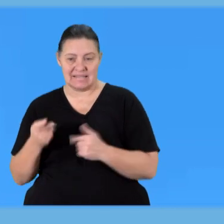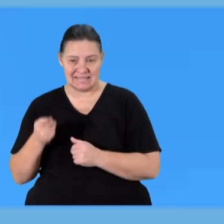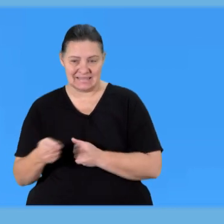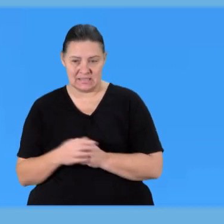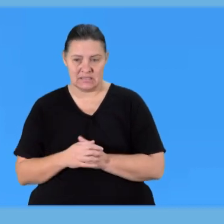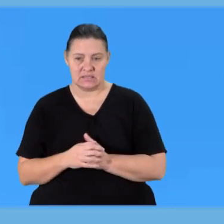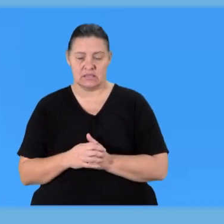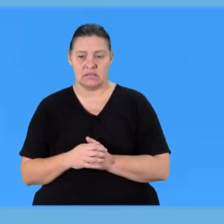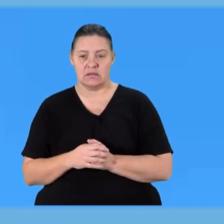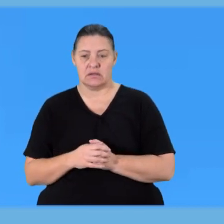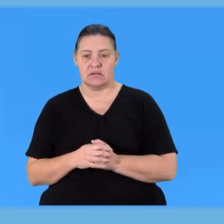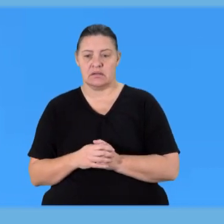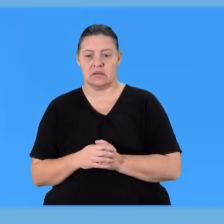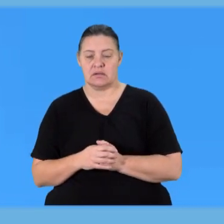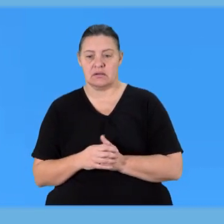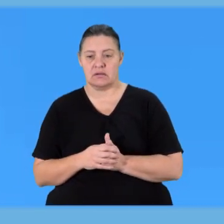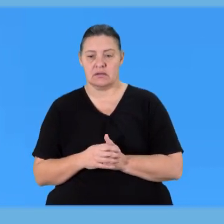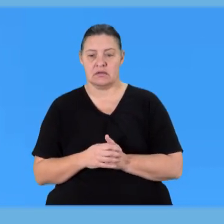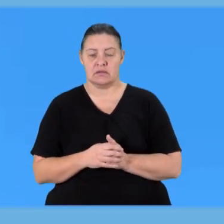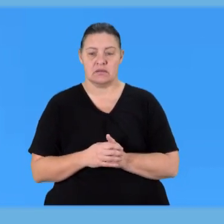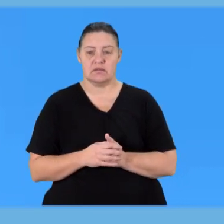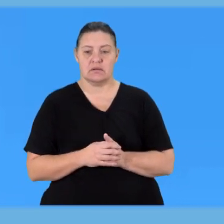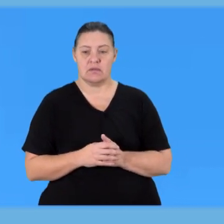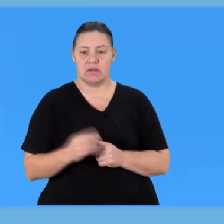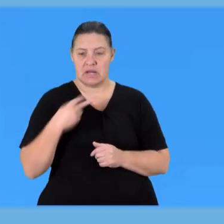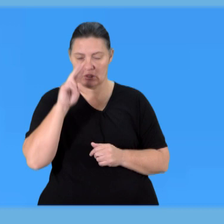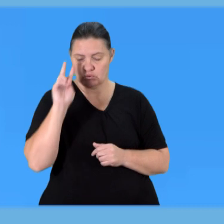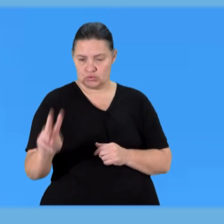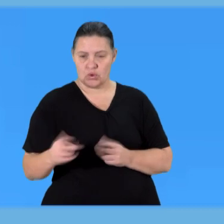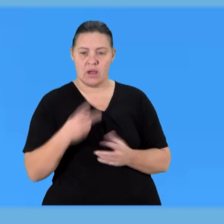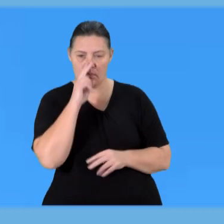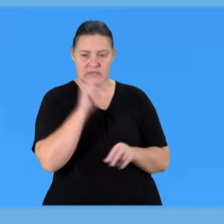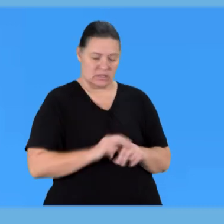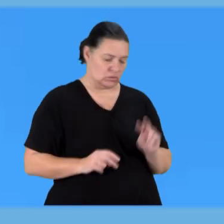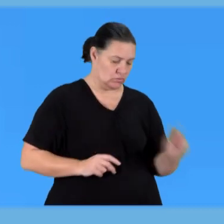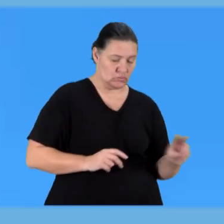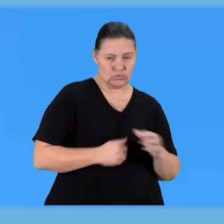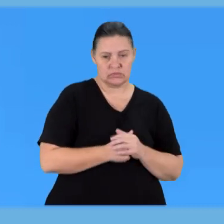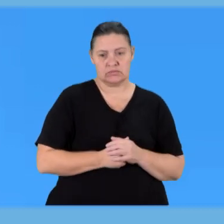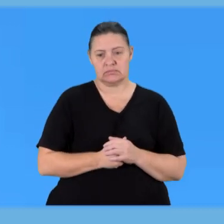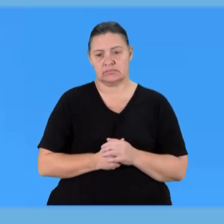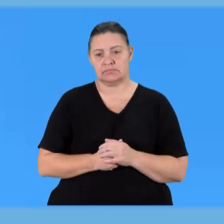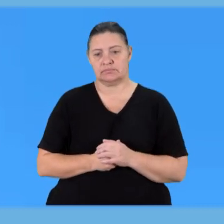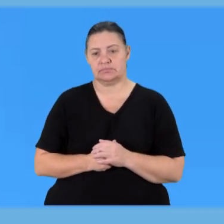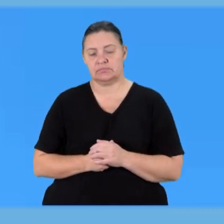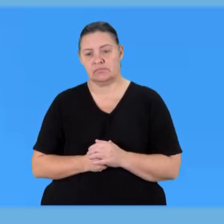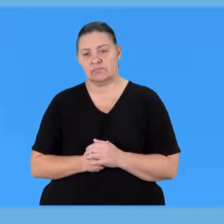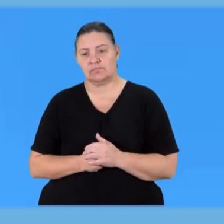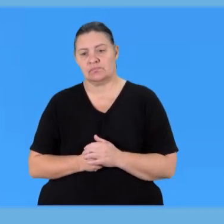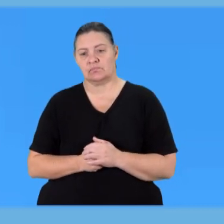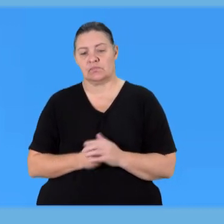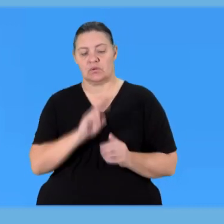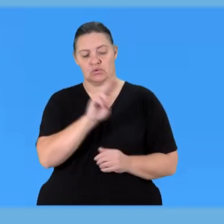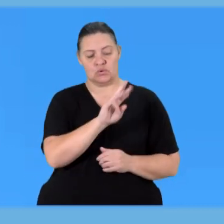this particular reaction, we're going to have, we said we need two there. This remains as one, and this must be two.